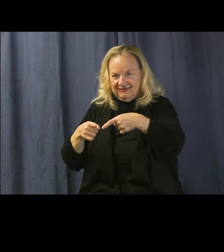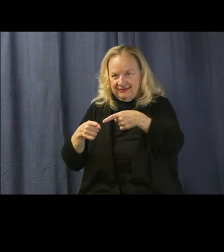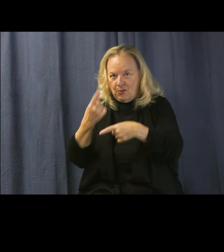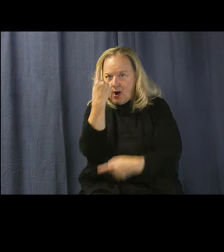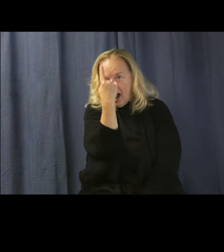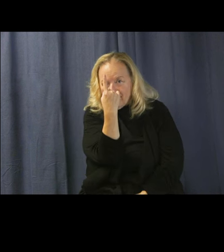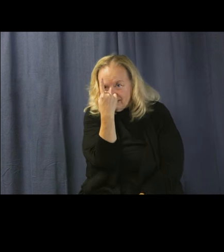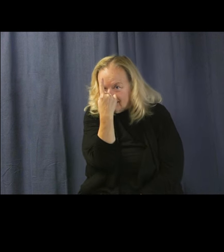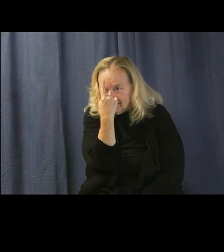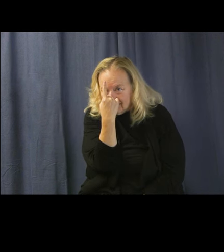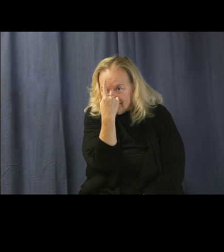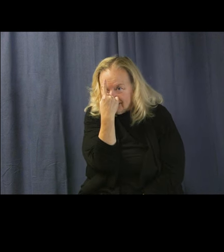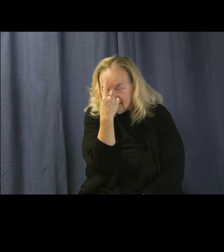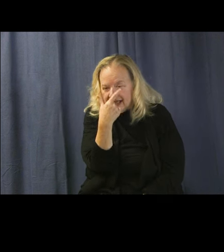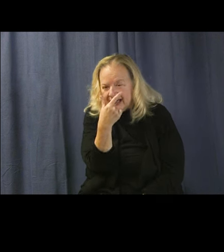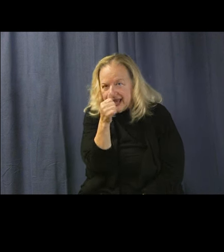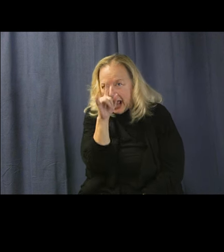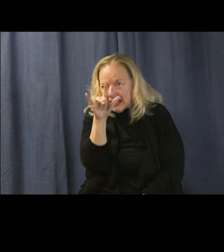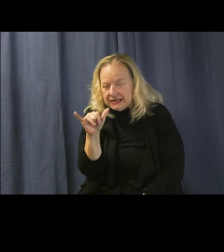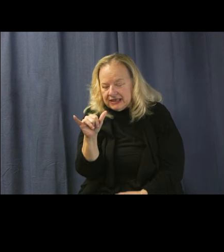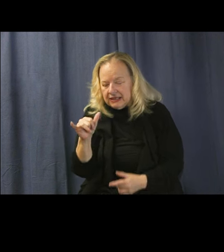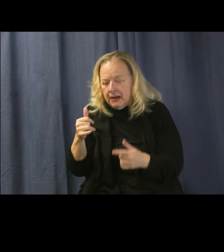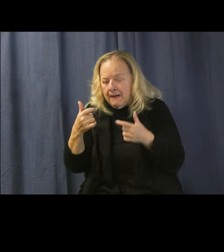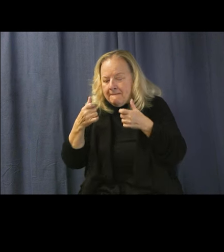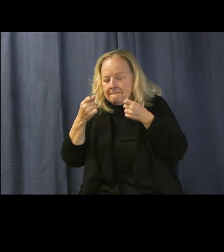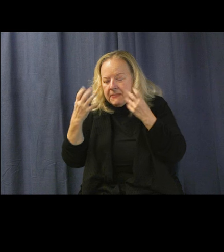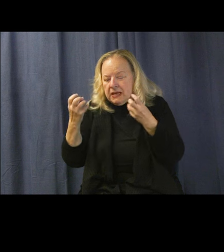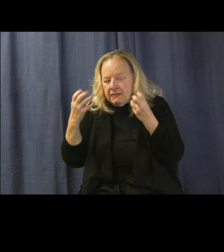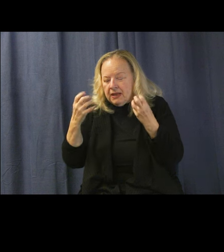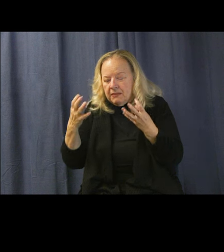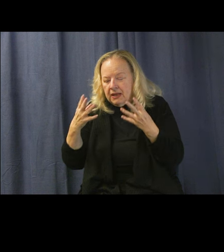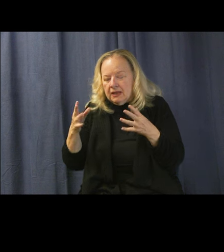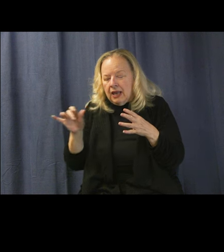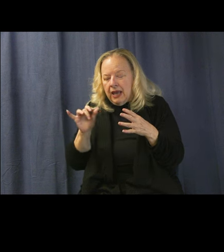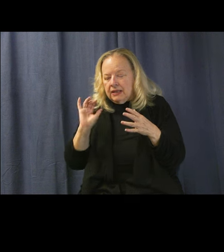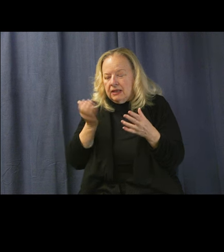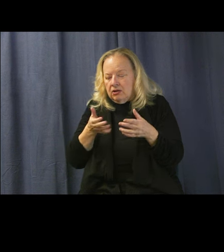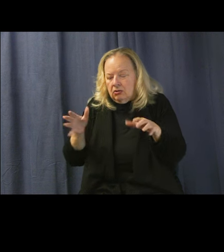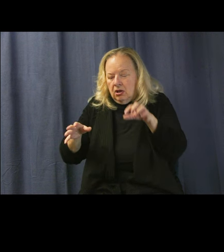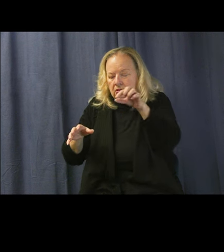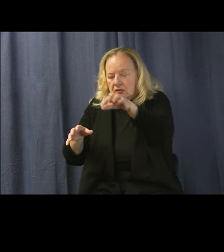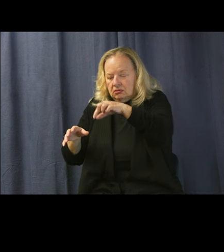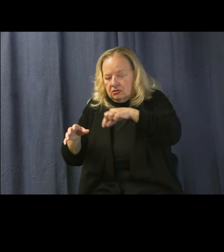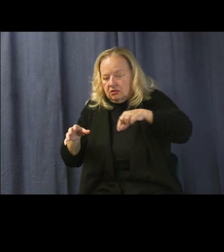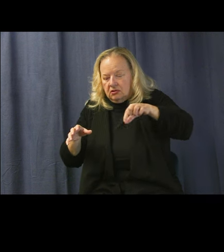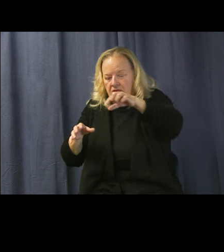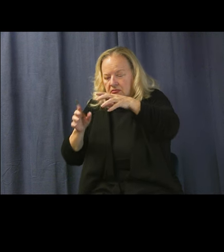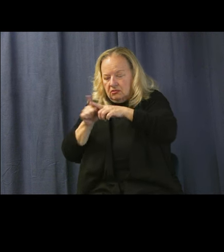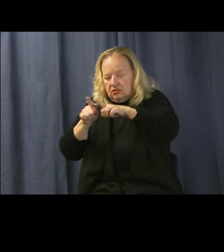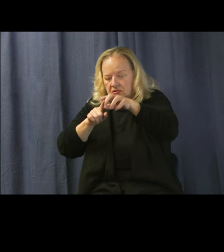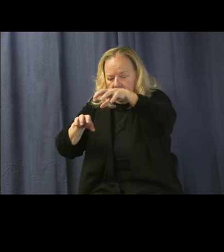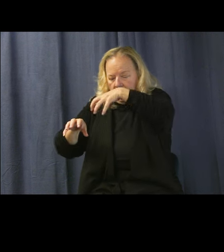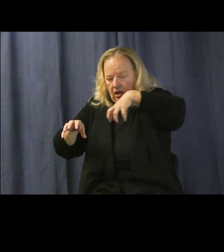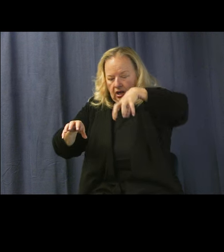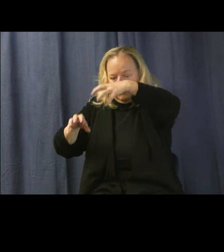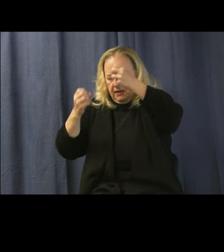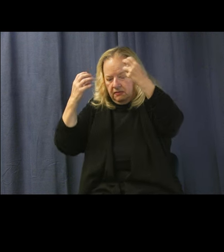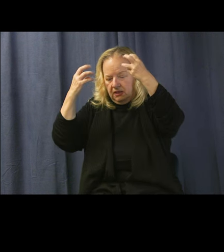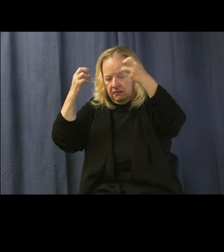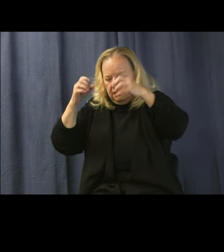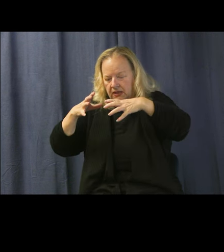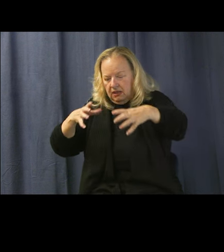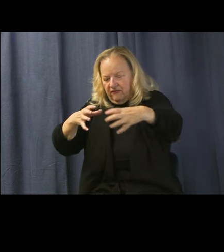Here is just one of the galaxies pictured, and it is 10 billion light years away, so you have to travel